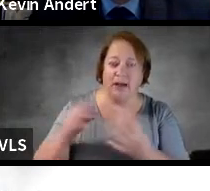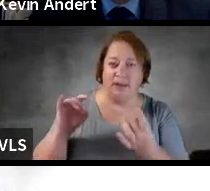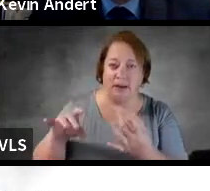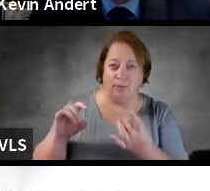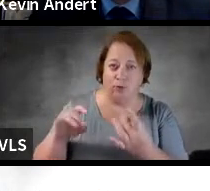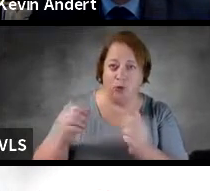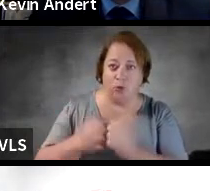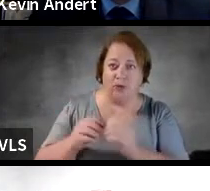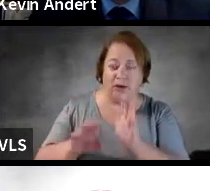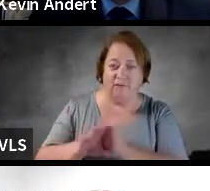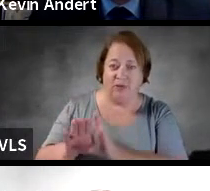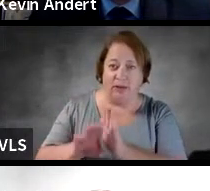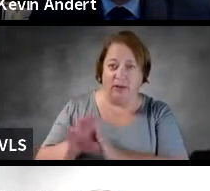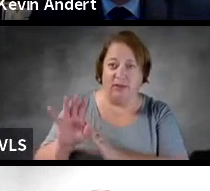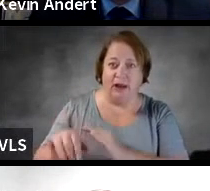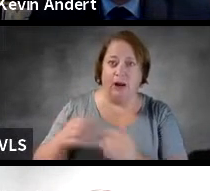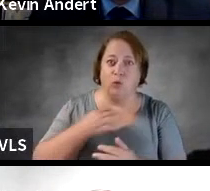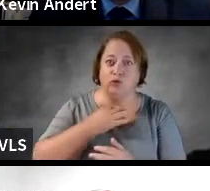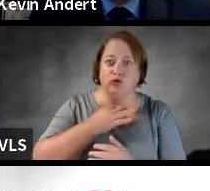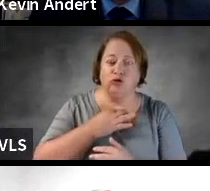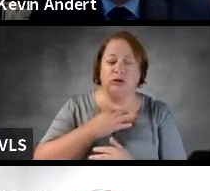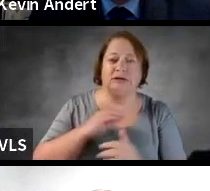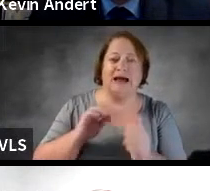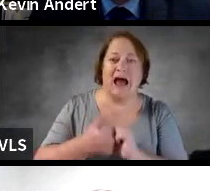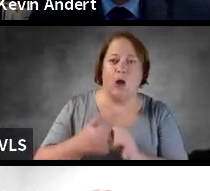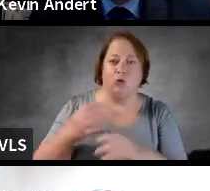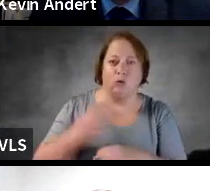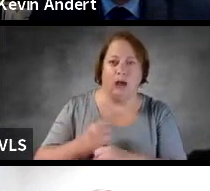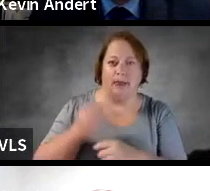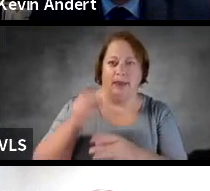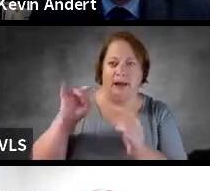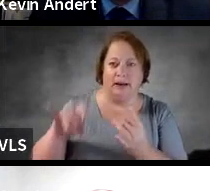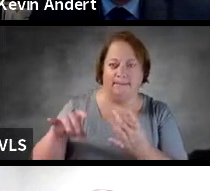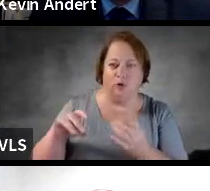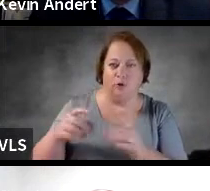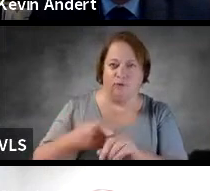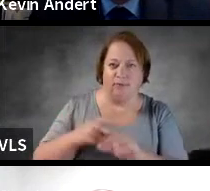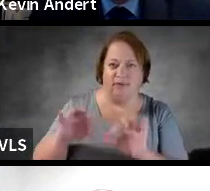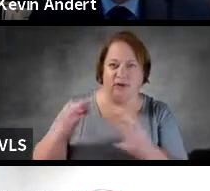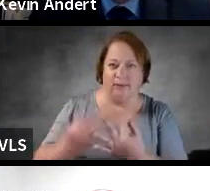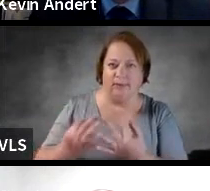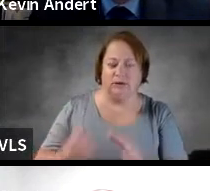when developing those, and I was curious how you went about receiving that input from family.